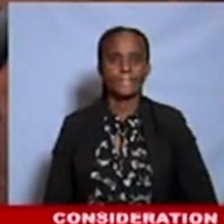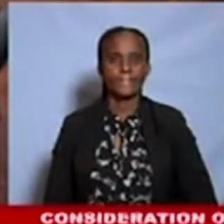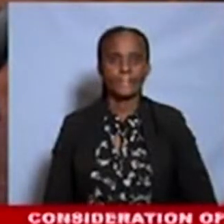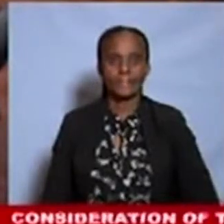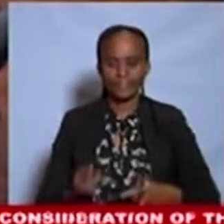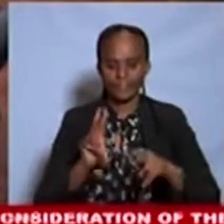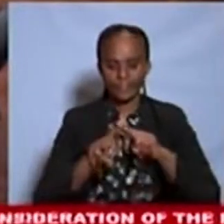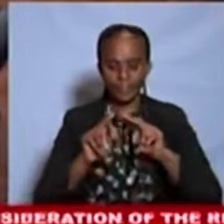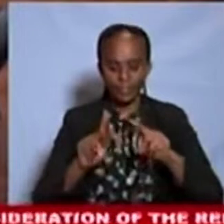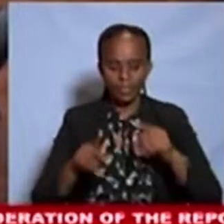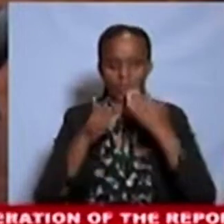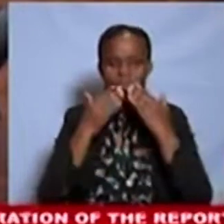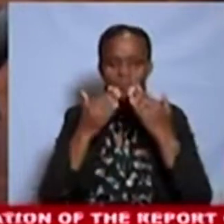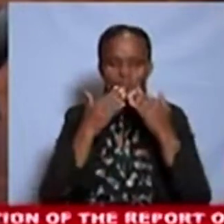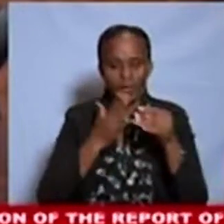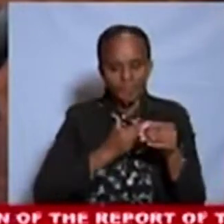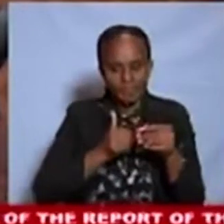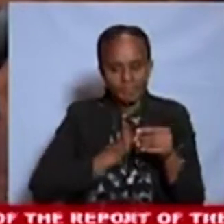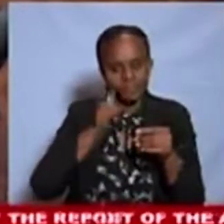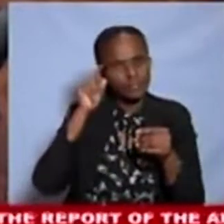Thank you, Chair. I think